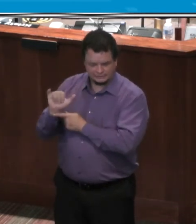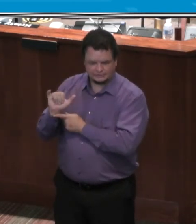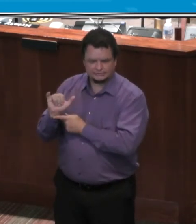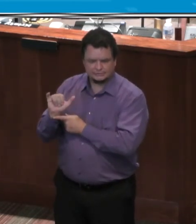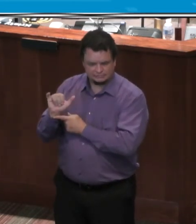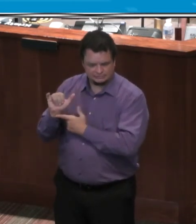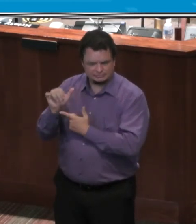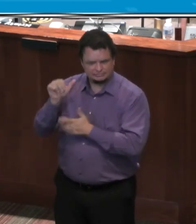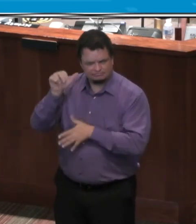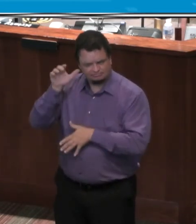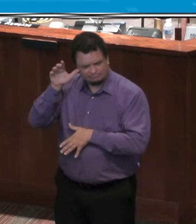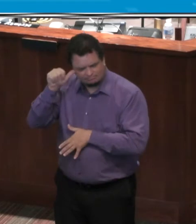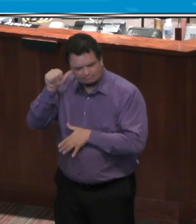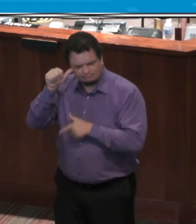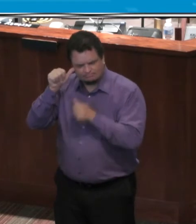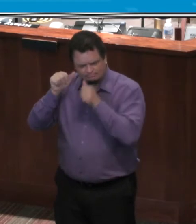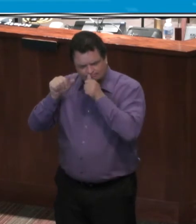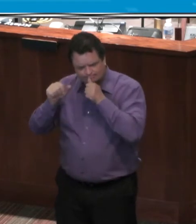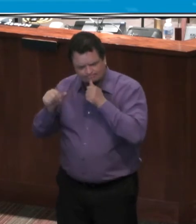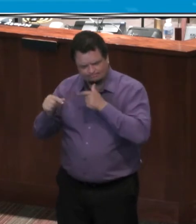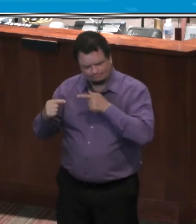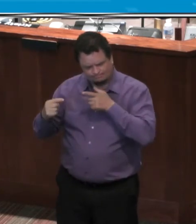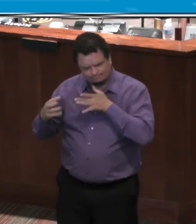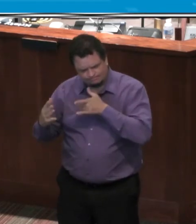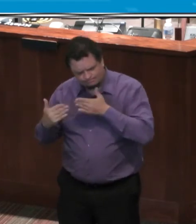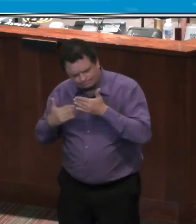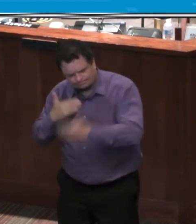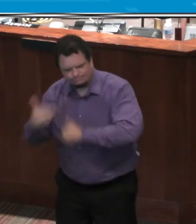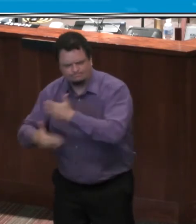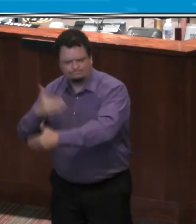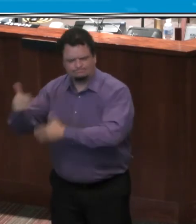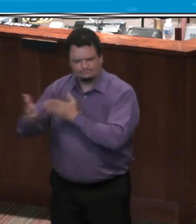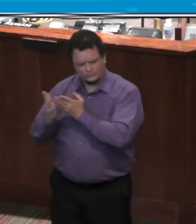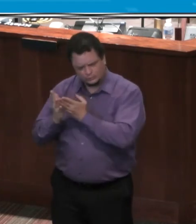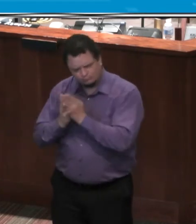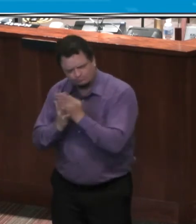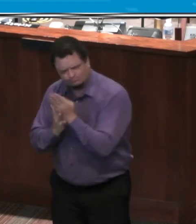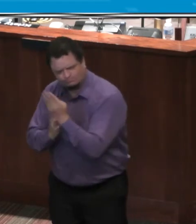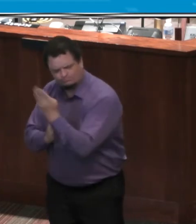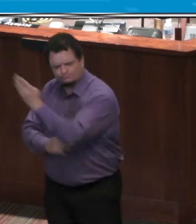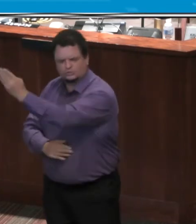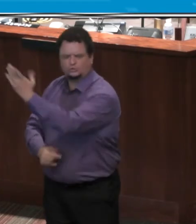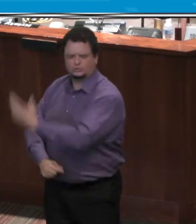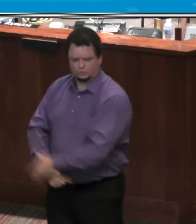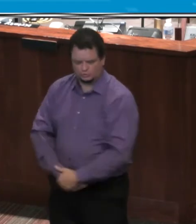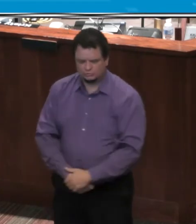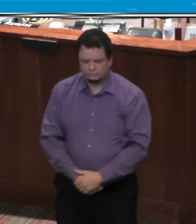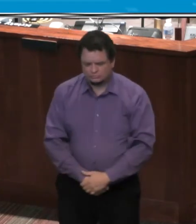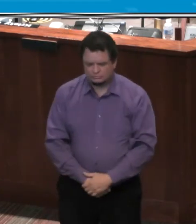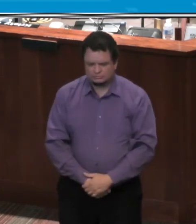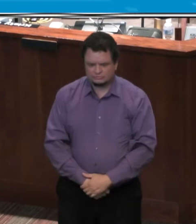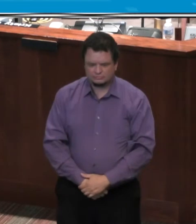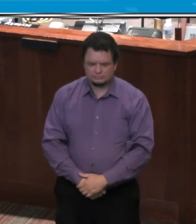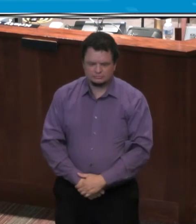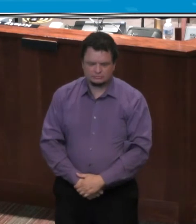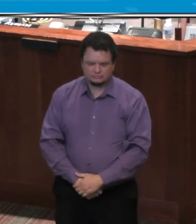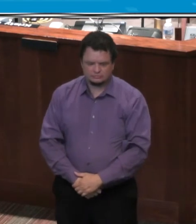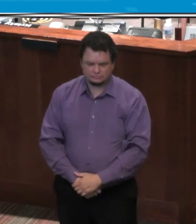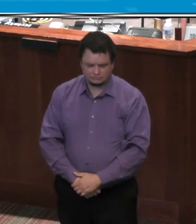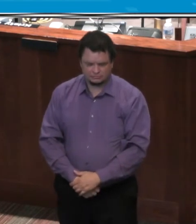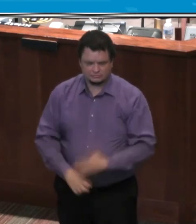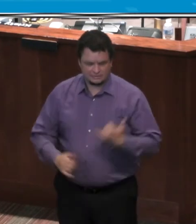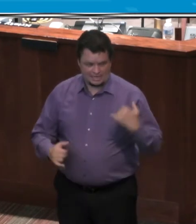they, UCCS, Aspen Point, as well as NAMI came to the Board of County Commissioners and provided a presentation. We will do the